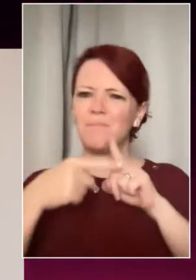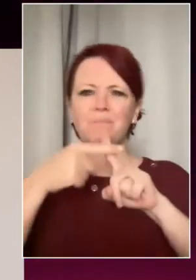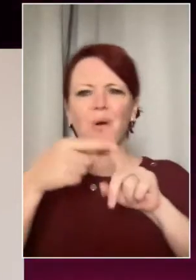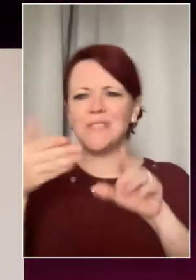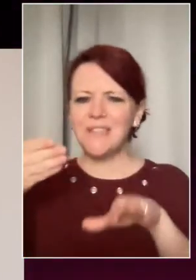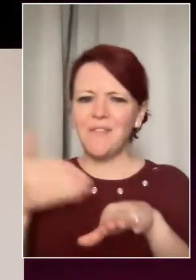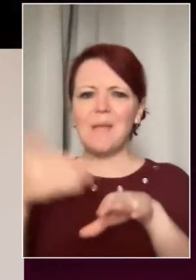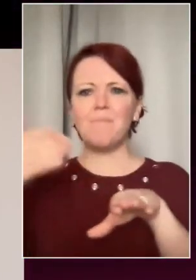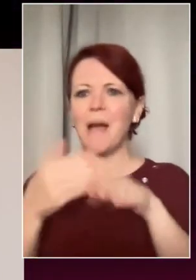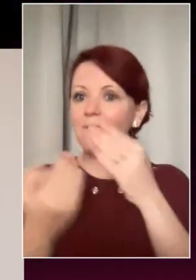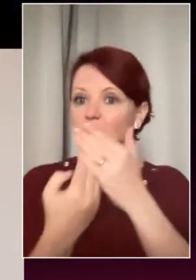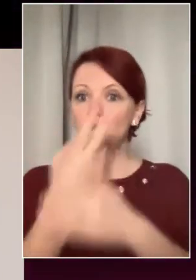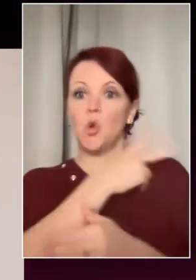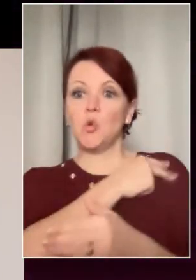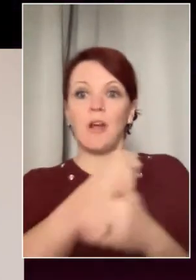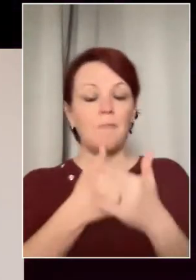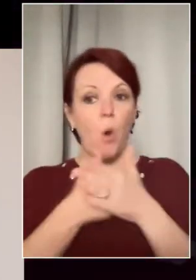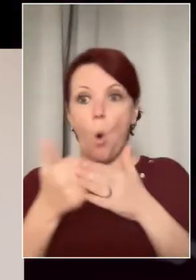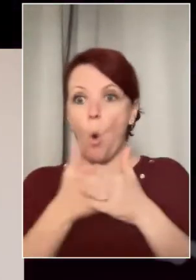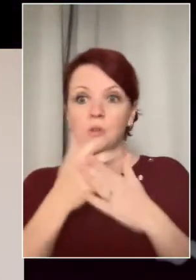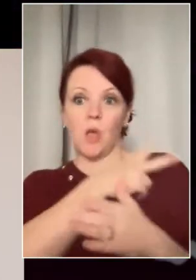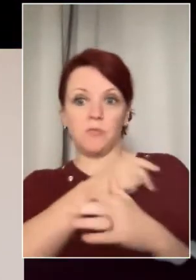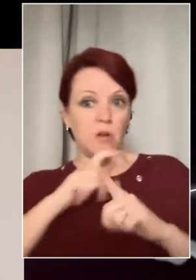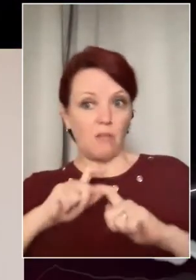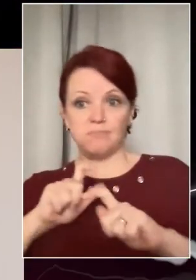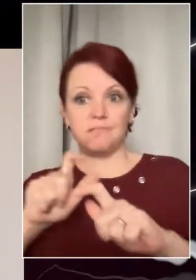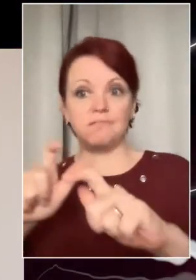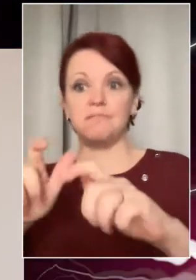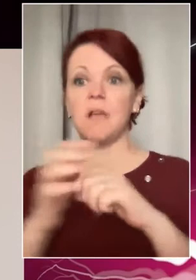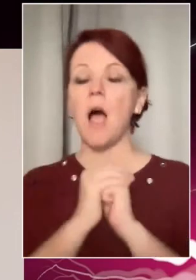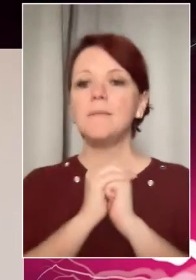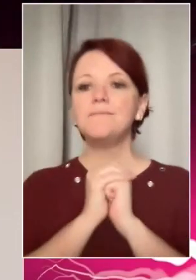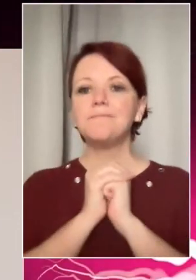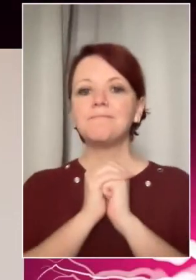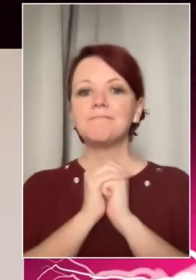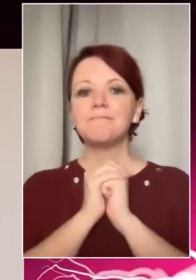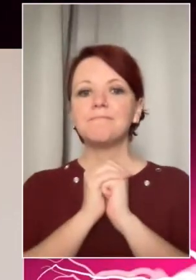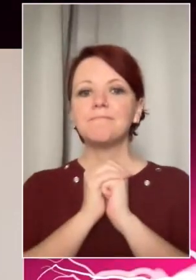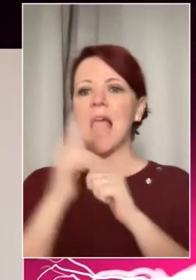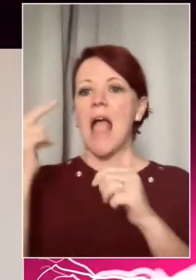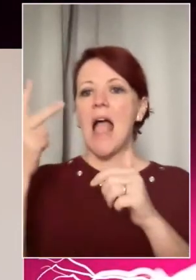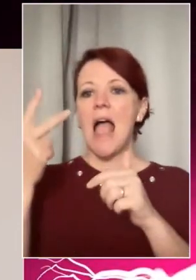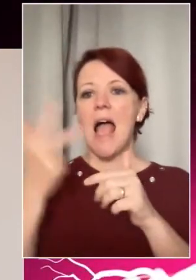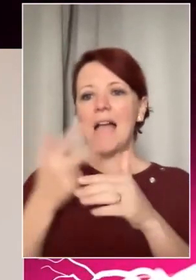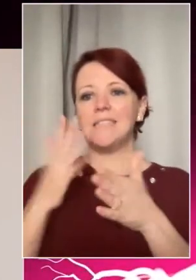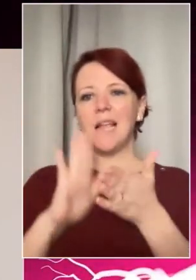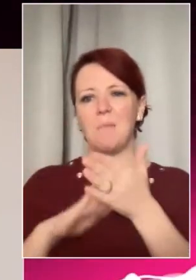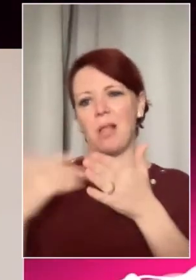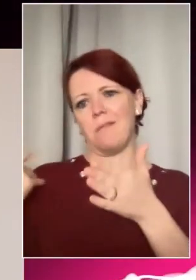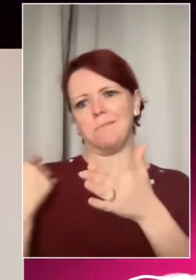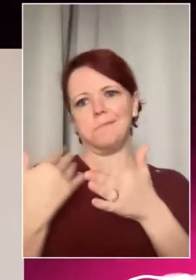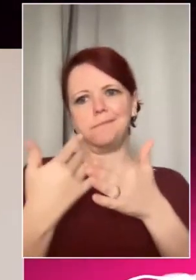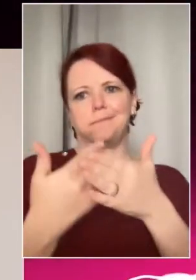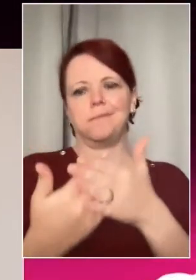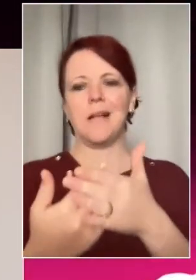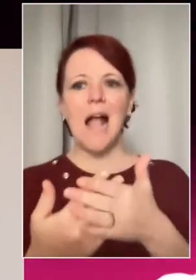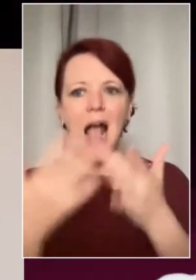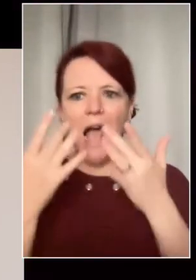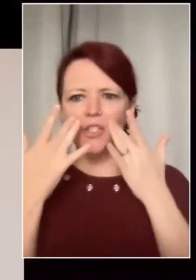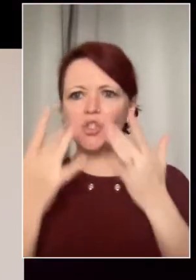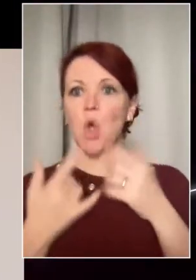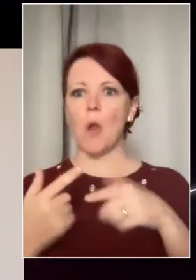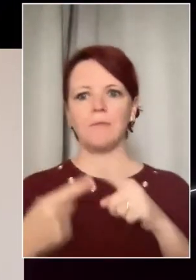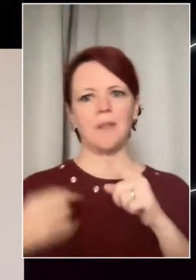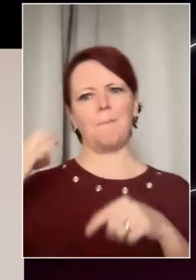and current staff. The last 18 months have shown the incredible benefits hiring apprentices has for the employer,